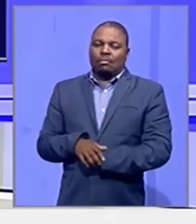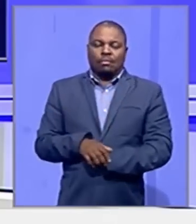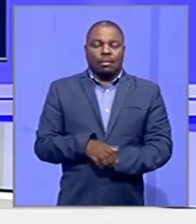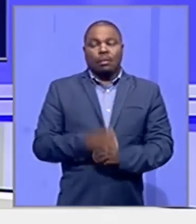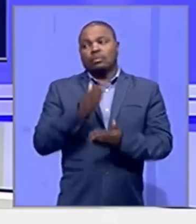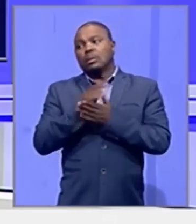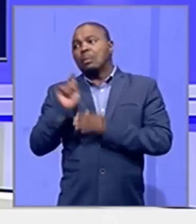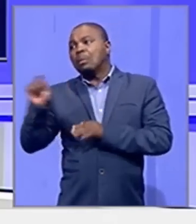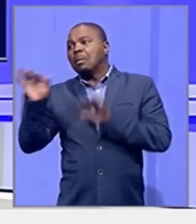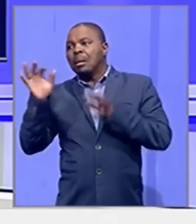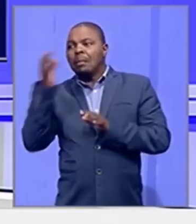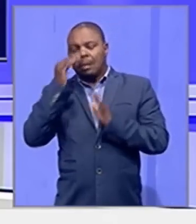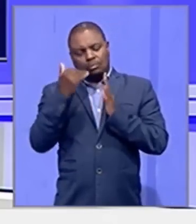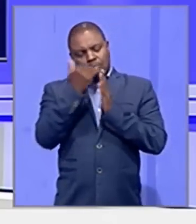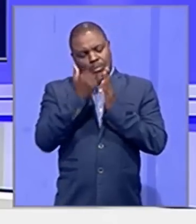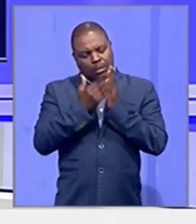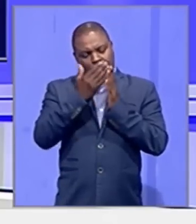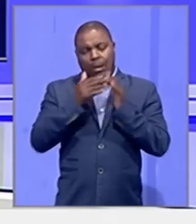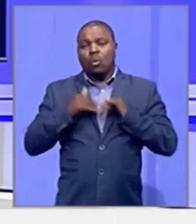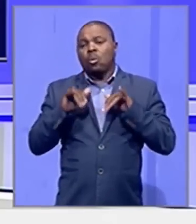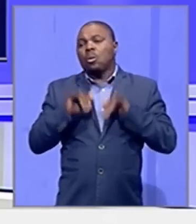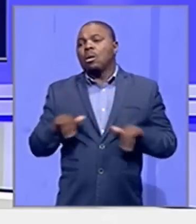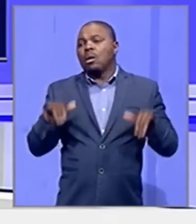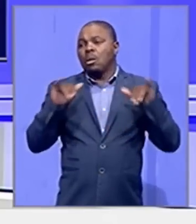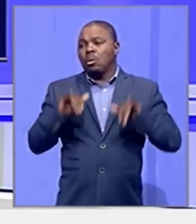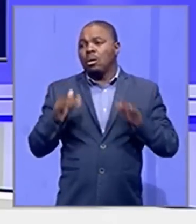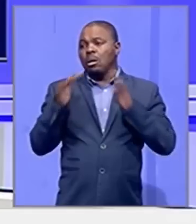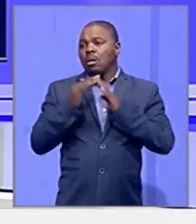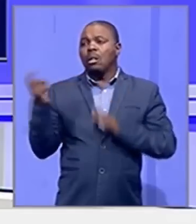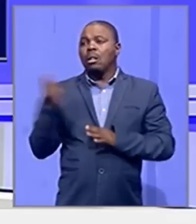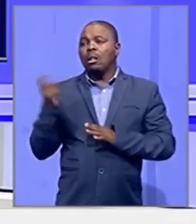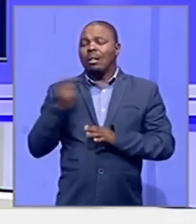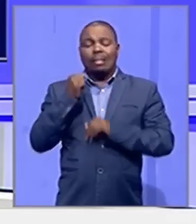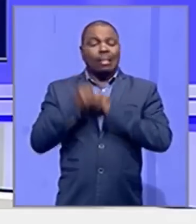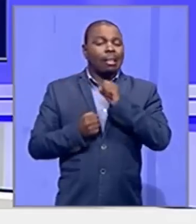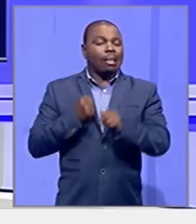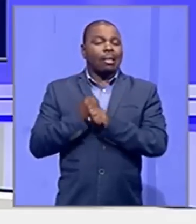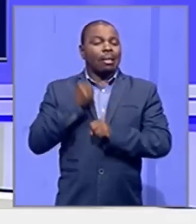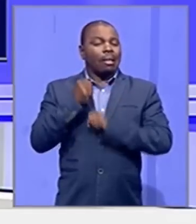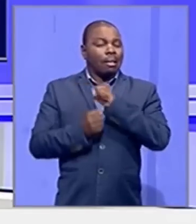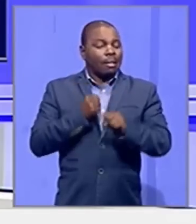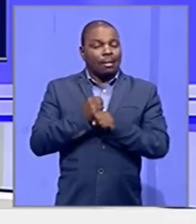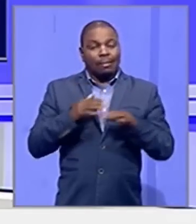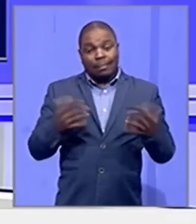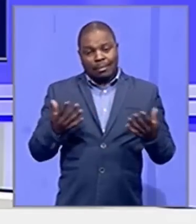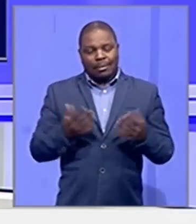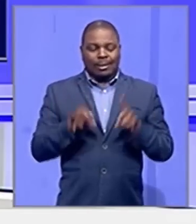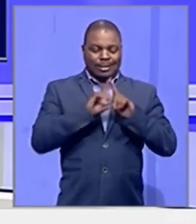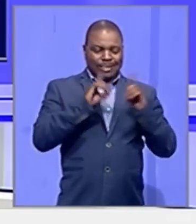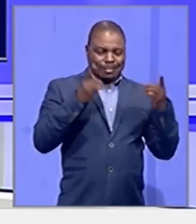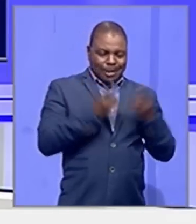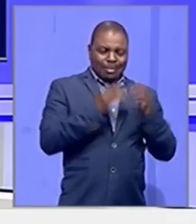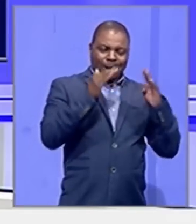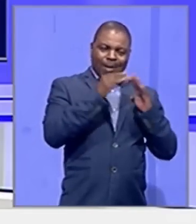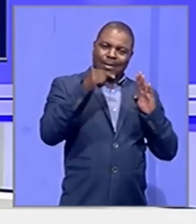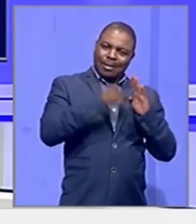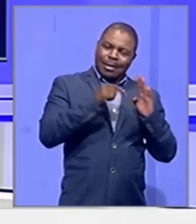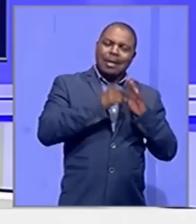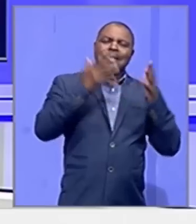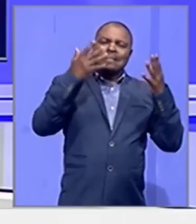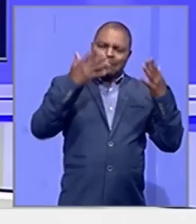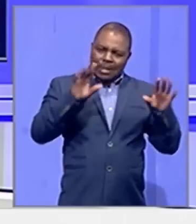ba bile lenaneong la go leta go hwetša dintlo mengwaga e mentši. Ntle le se, kgoro ya dintlo e bušeditše tšhelete ya go